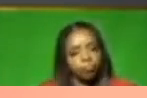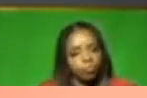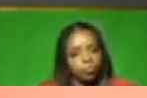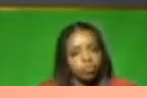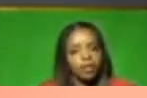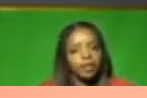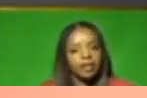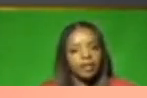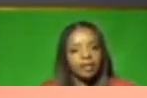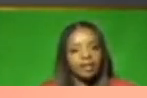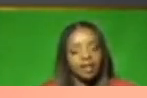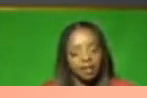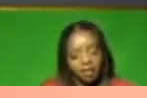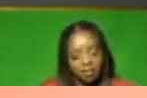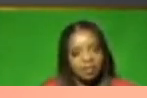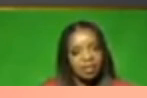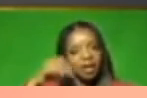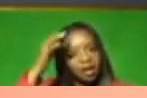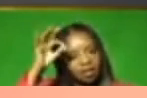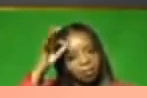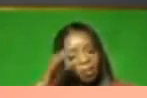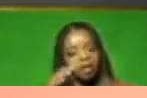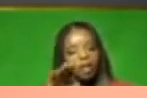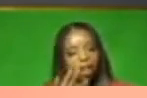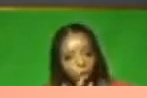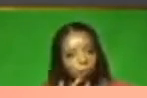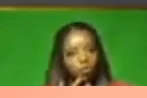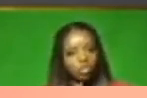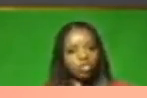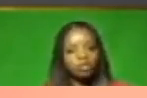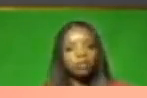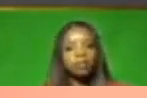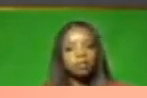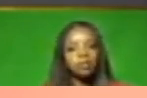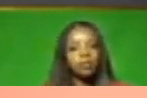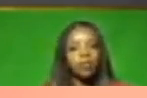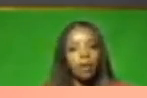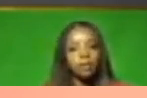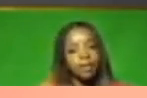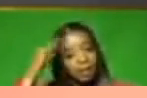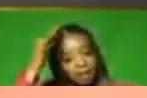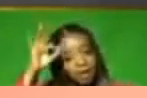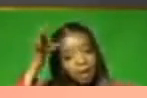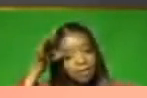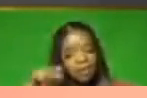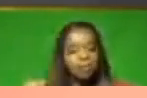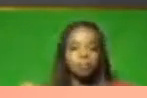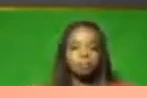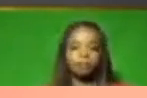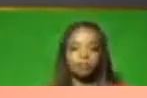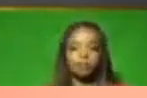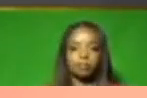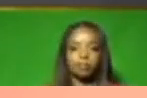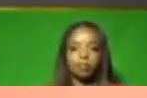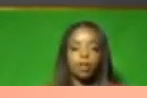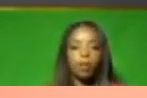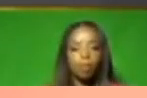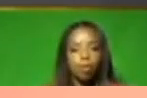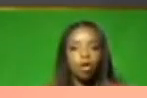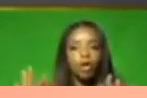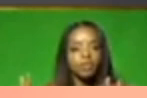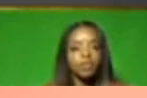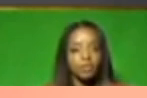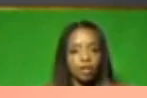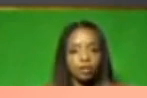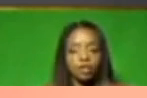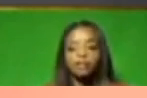intergovernmental cooperation to strengthen governance and to respond more effectively to the needs of all South Africans.